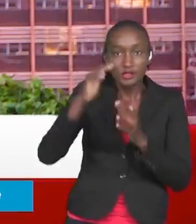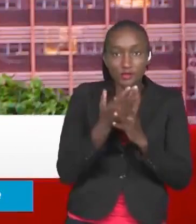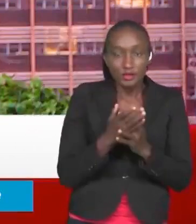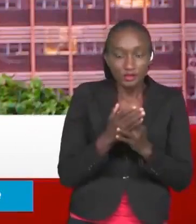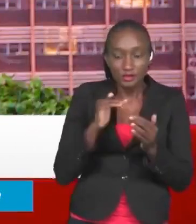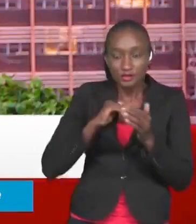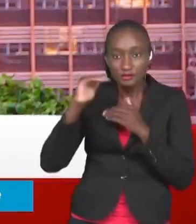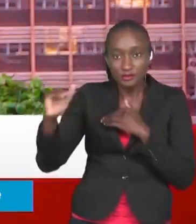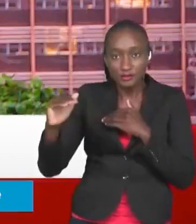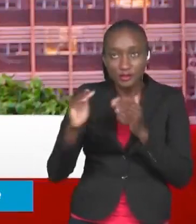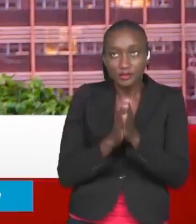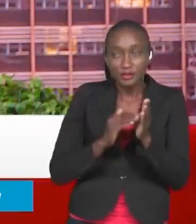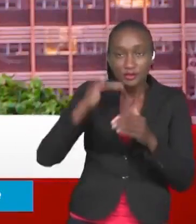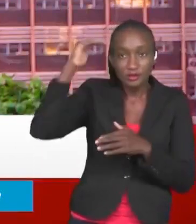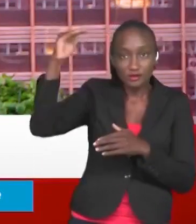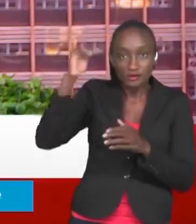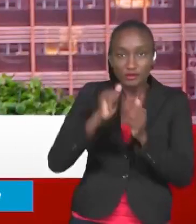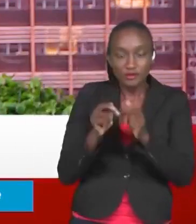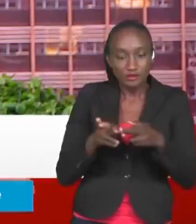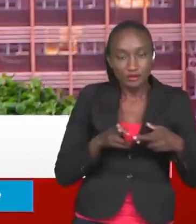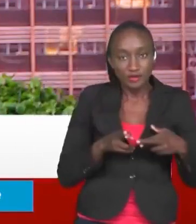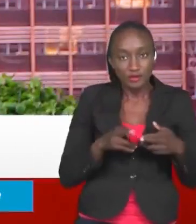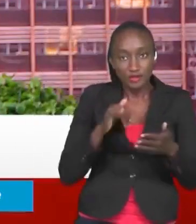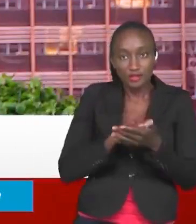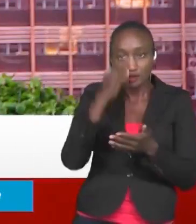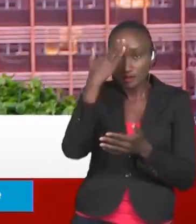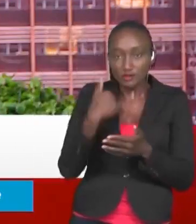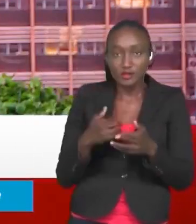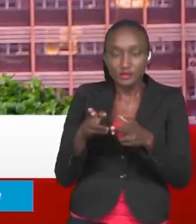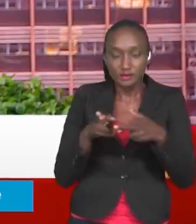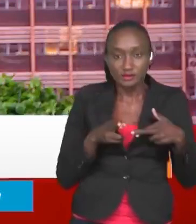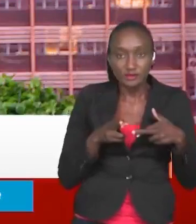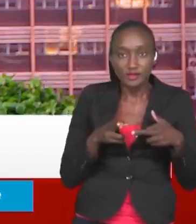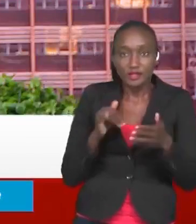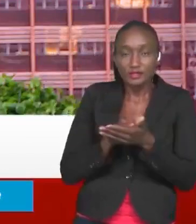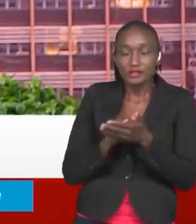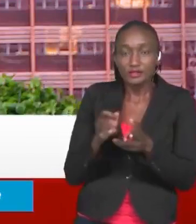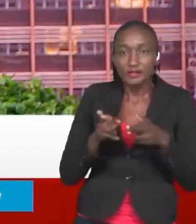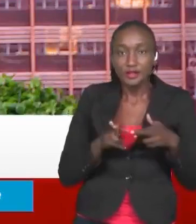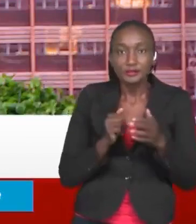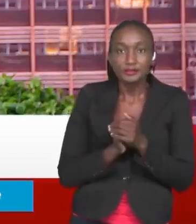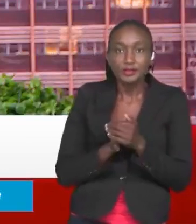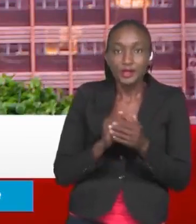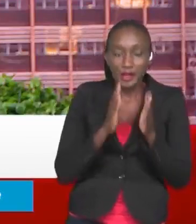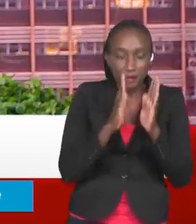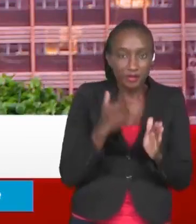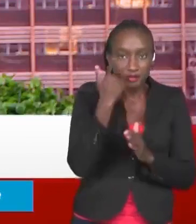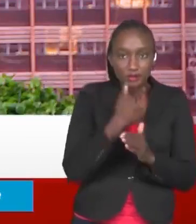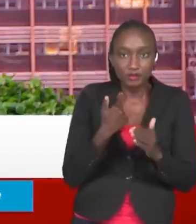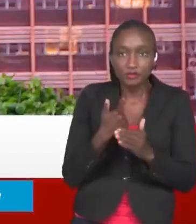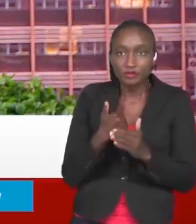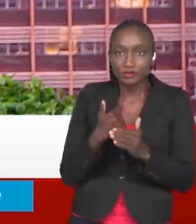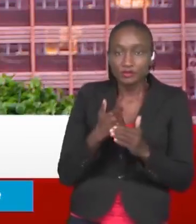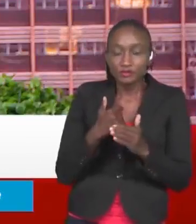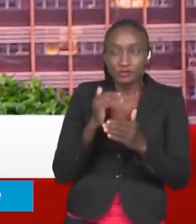minor and an adult, it's obviously defilement because that's where sexual predation comes in. That's a sexual predator. Somebody who is at the age of